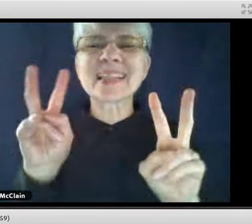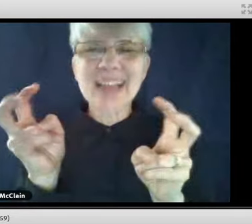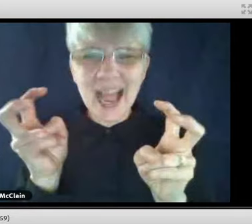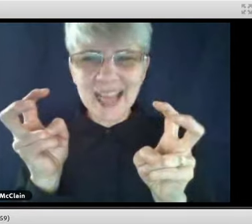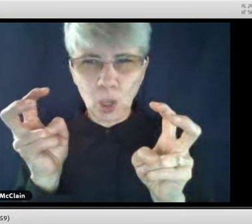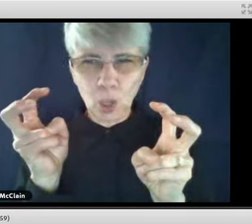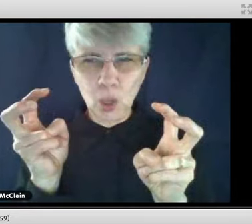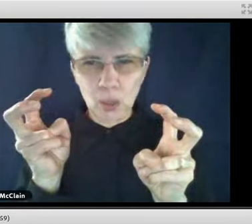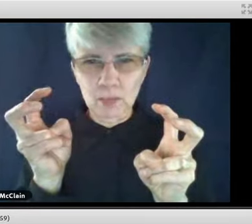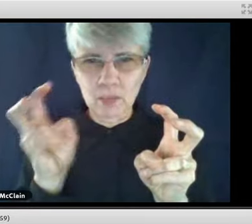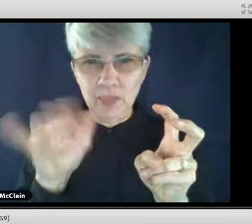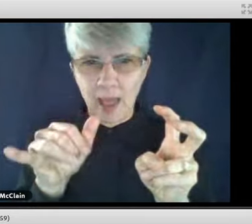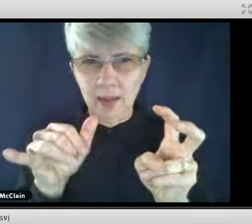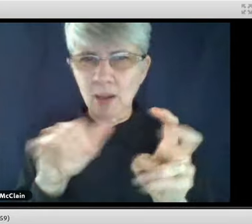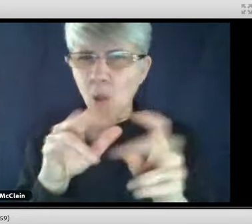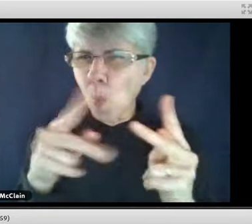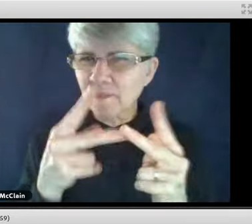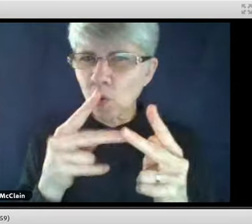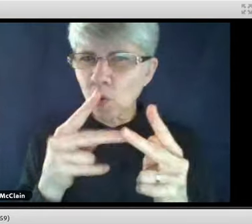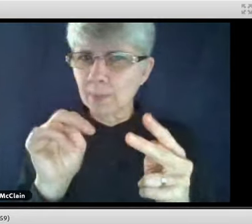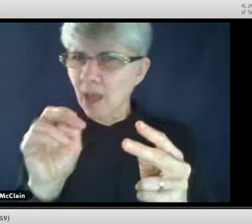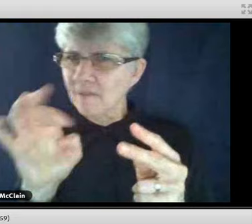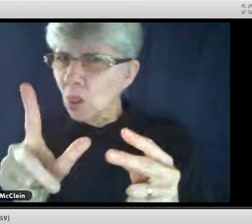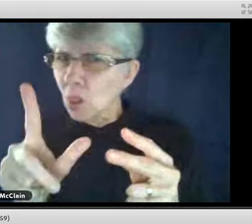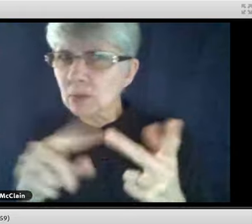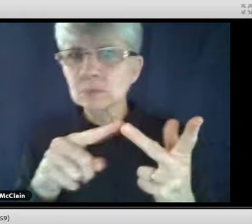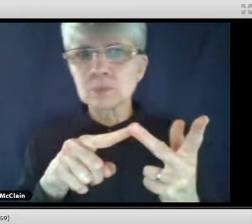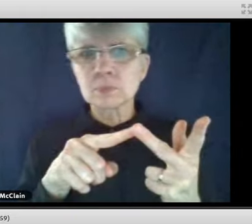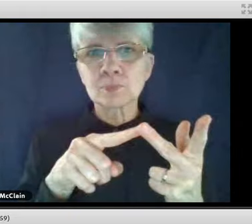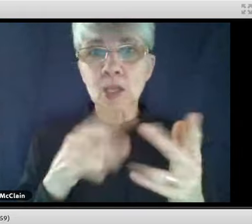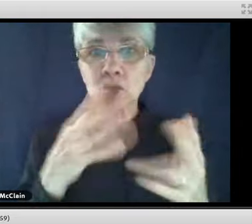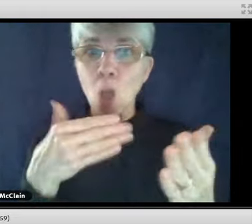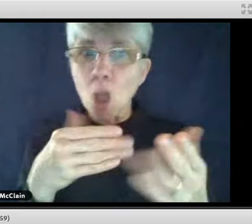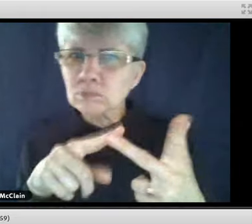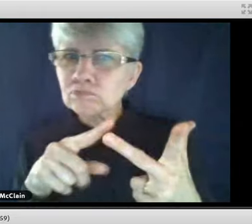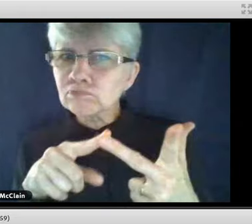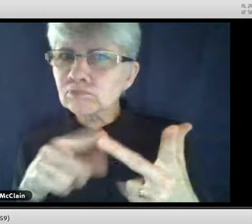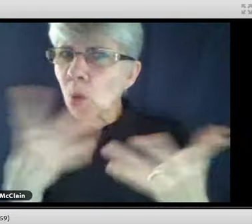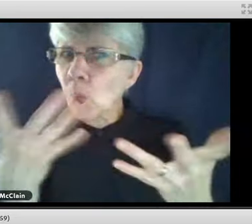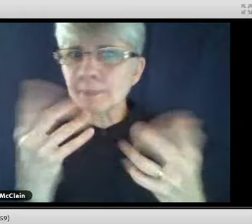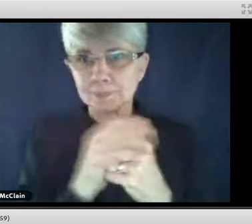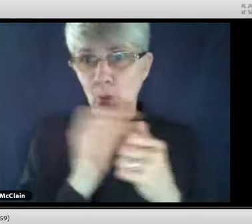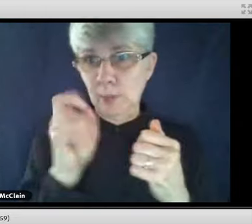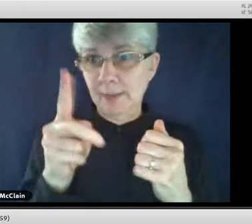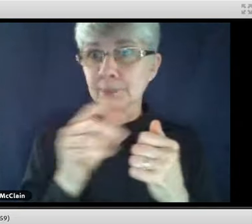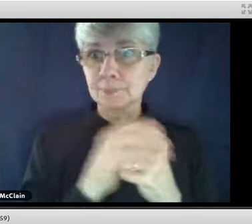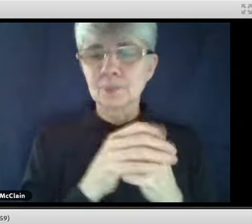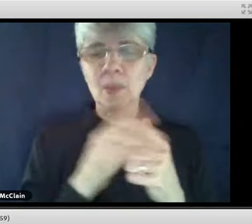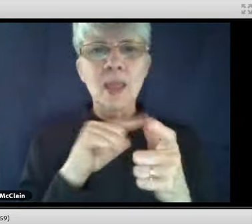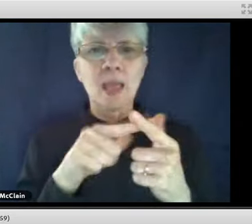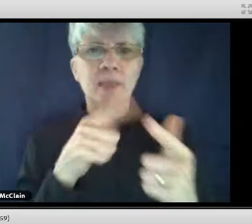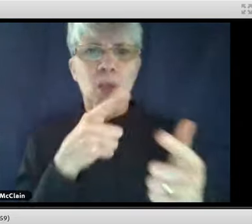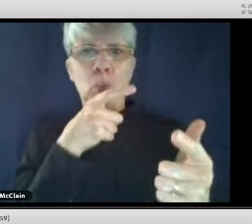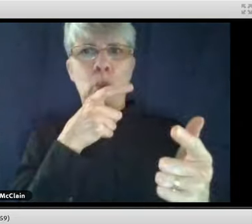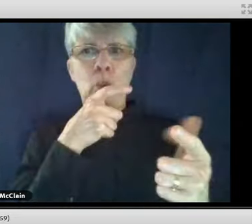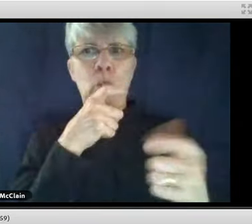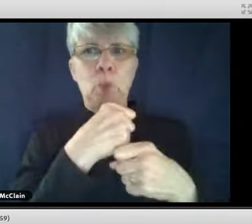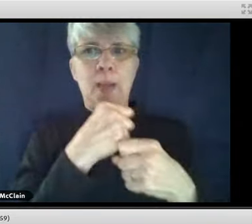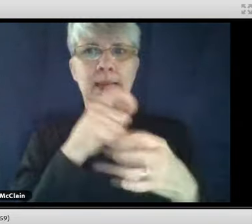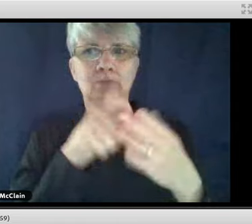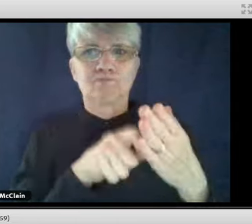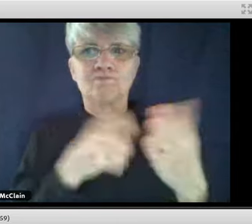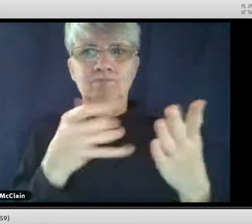Okay, what form is this? Is it a novel or a song or whatever, right? And then who created it? In this